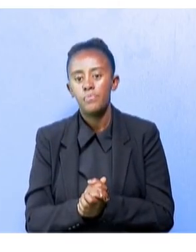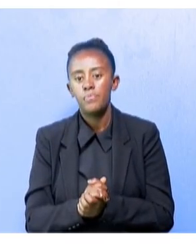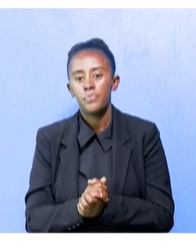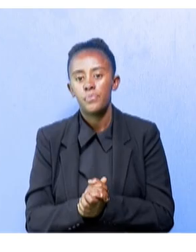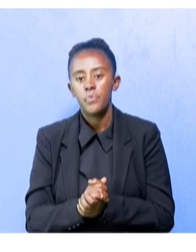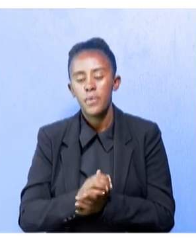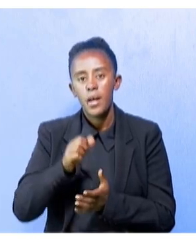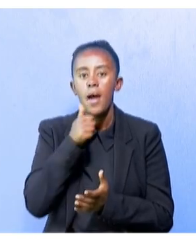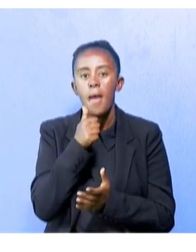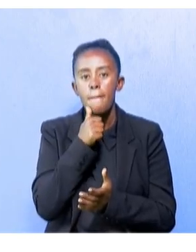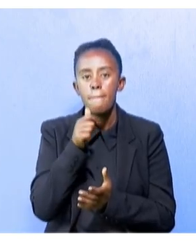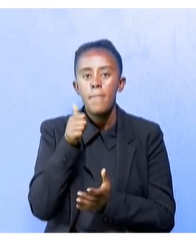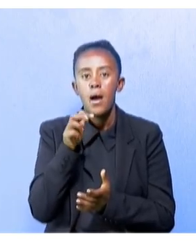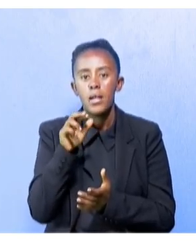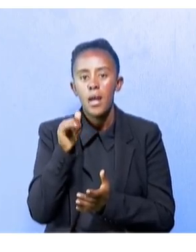Ariam